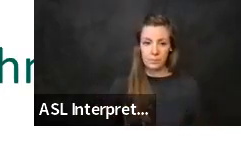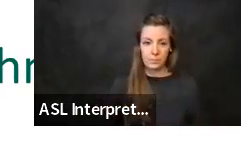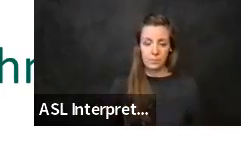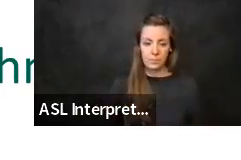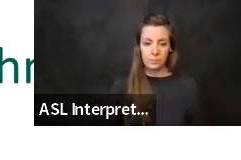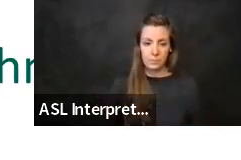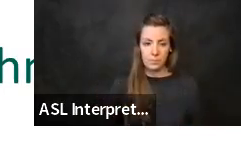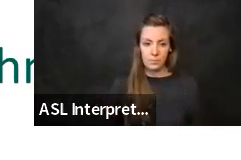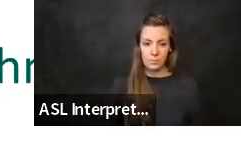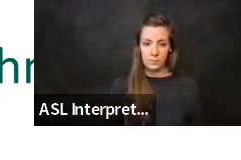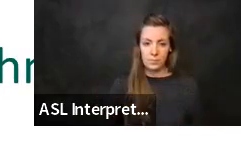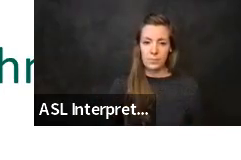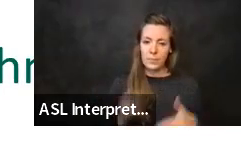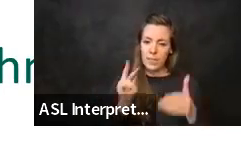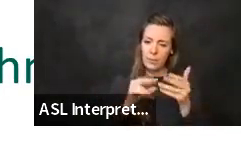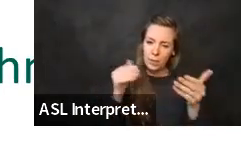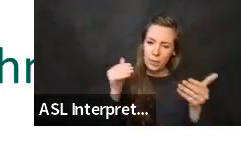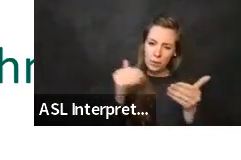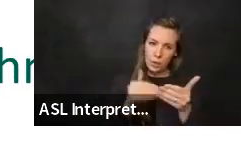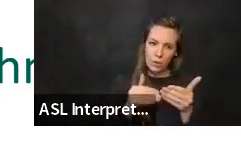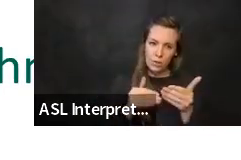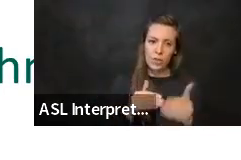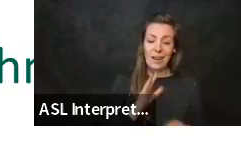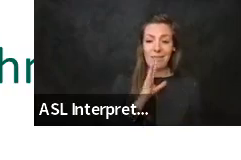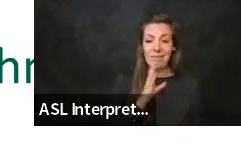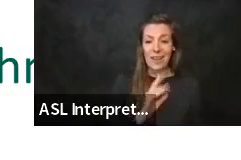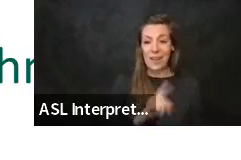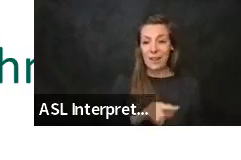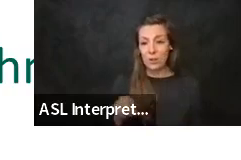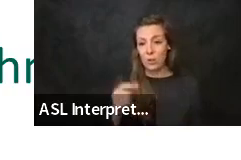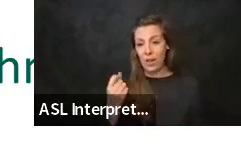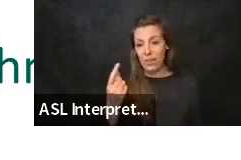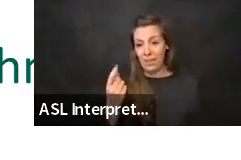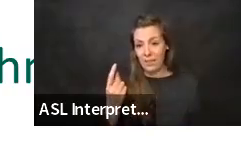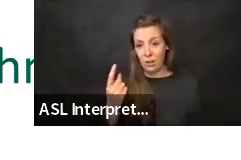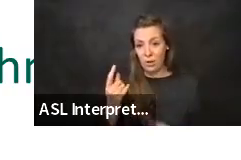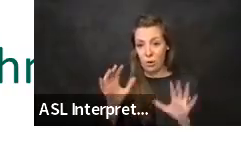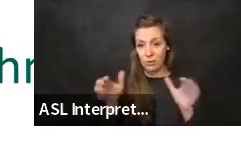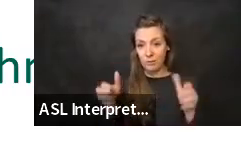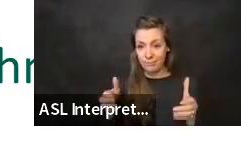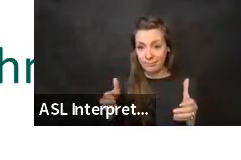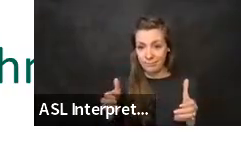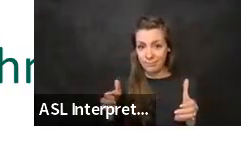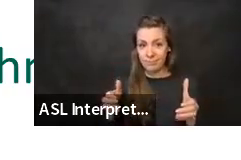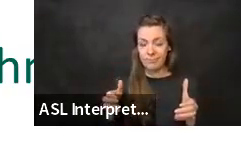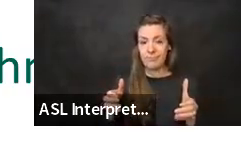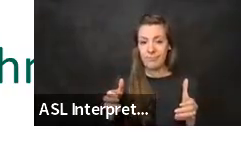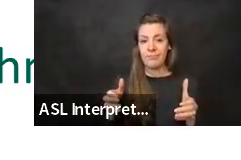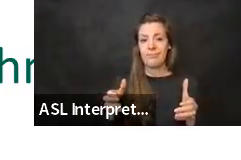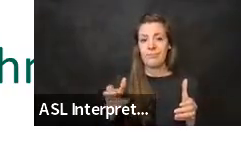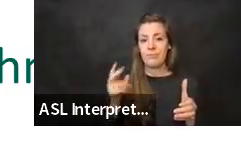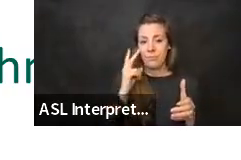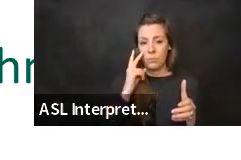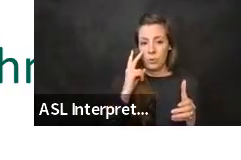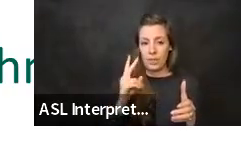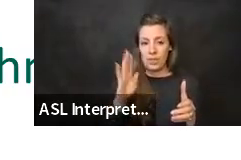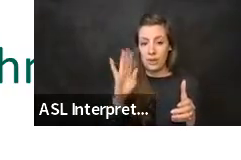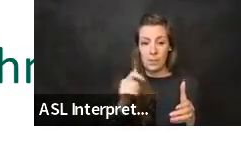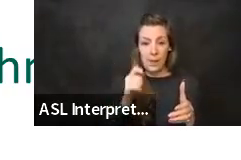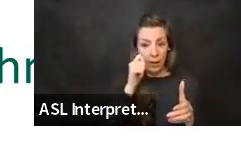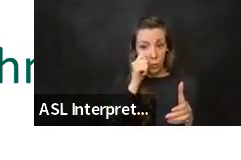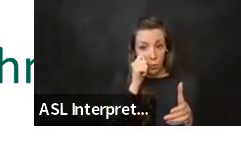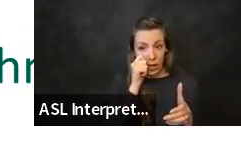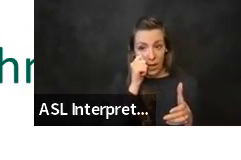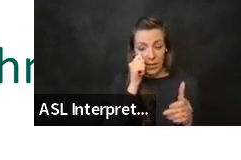Looking closer at 5 to 11-year-old vaccine administration, we can see that by race